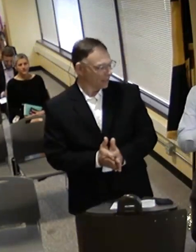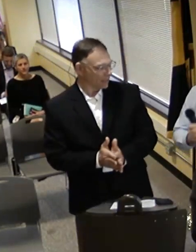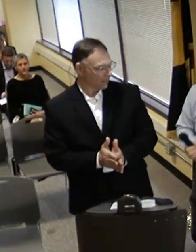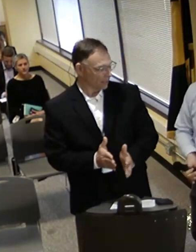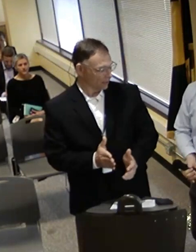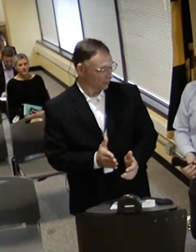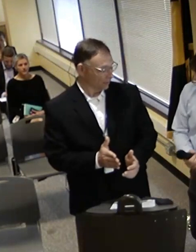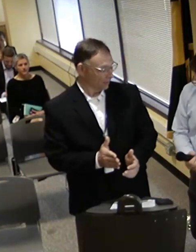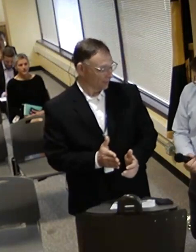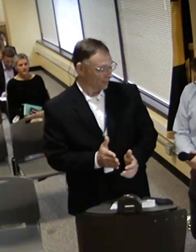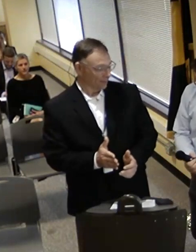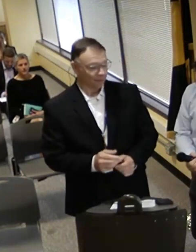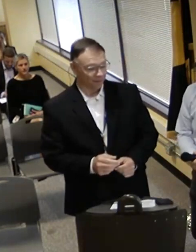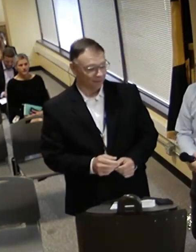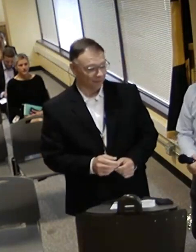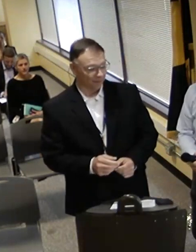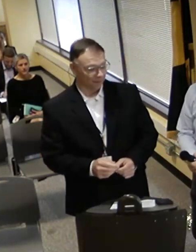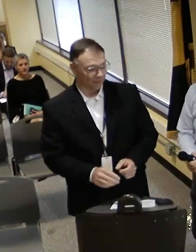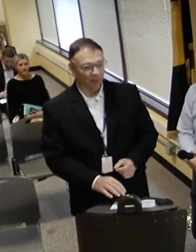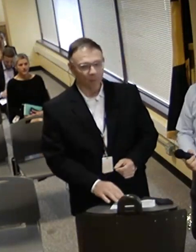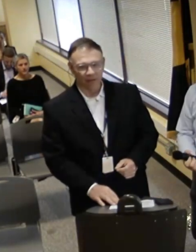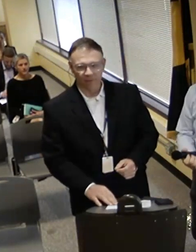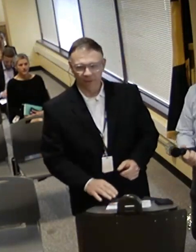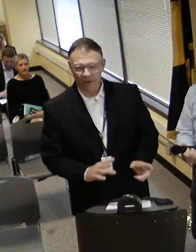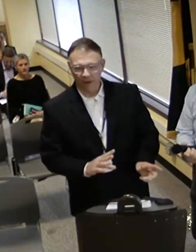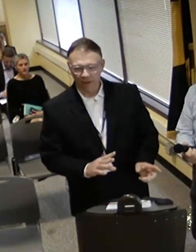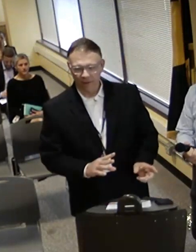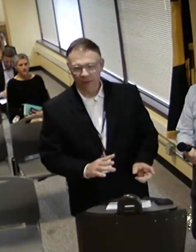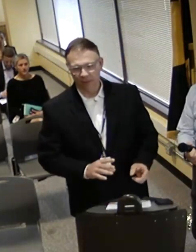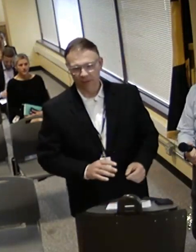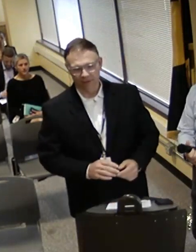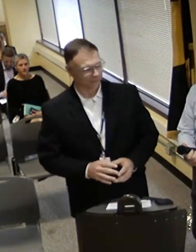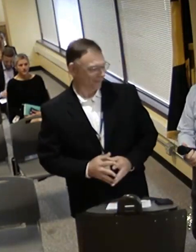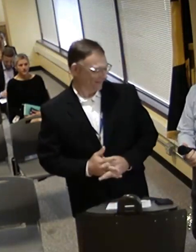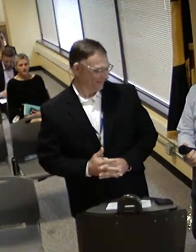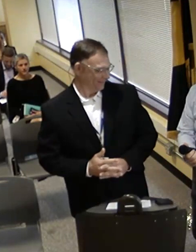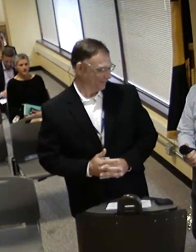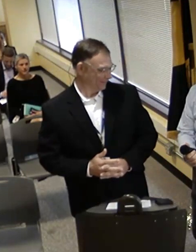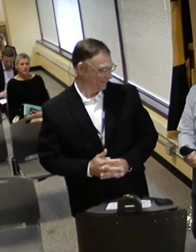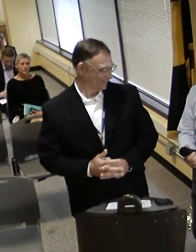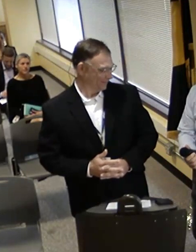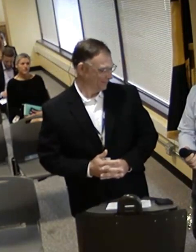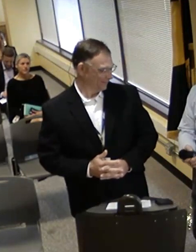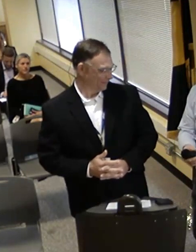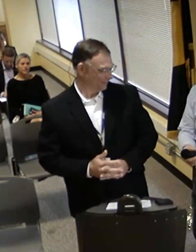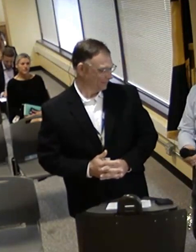next month. Let me wait for audio help here. Right.